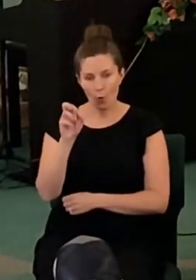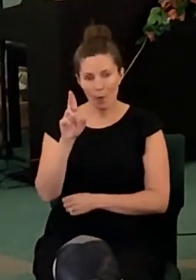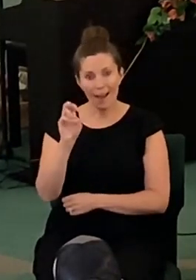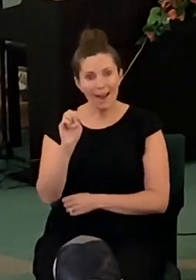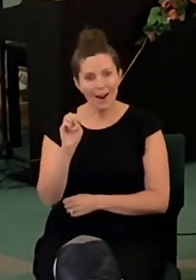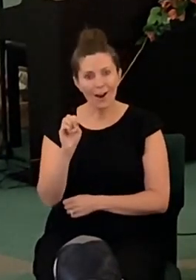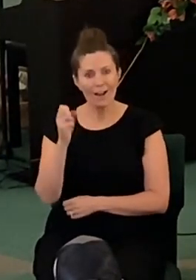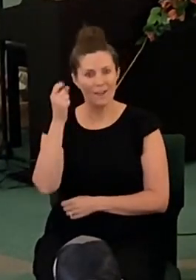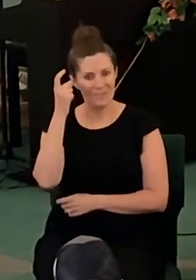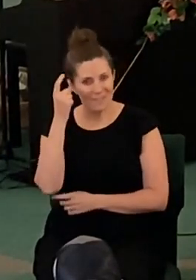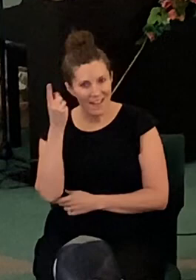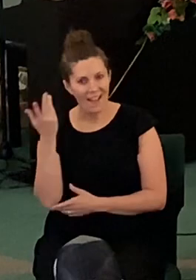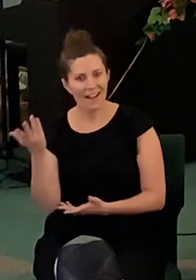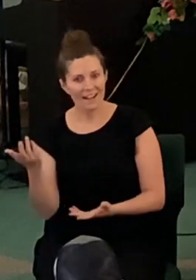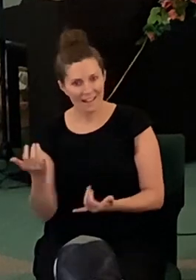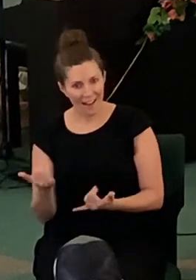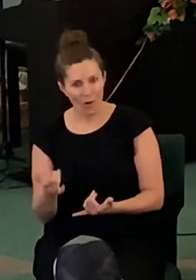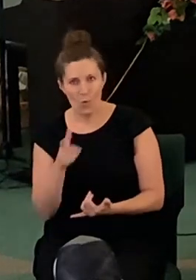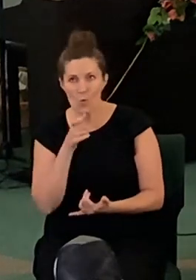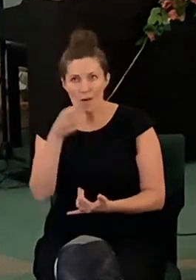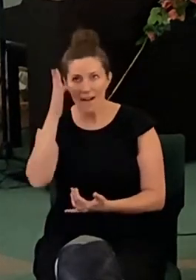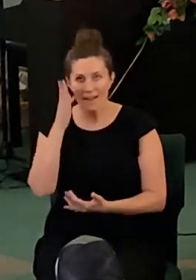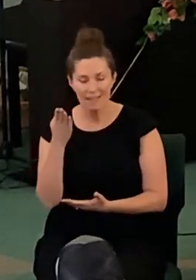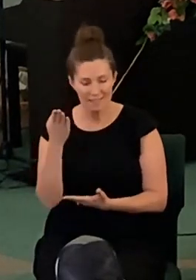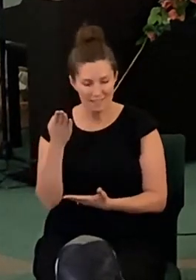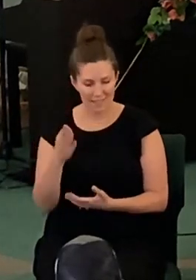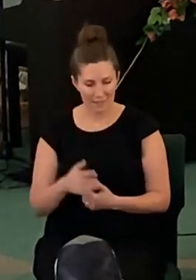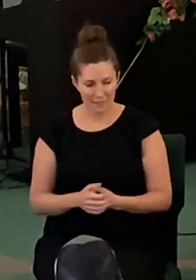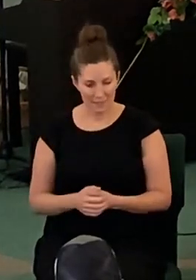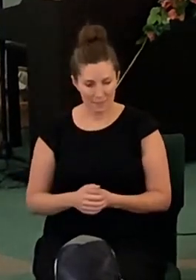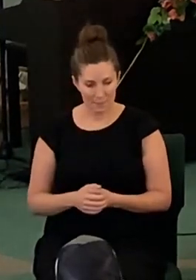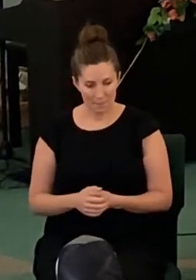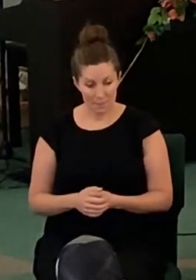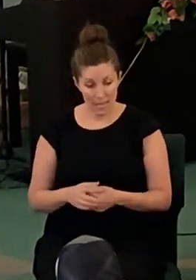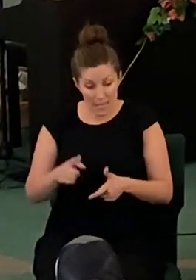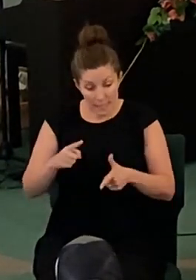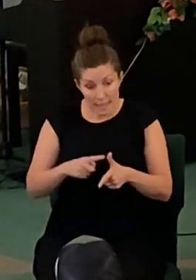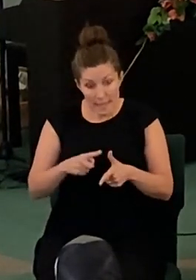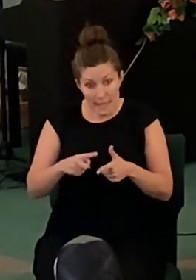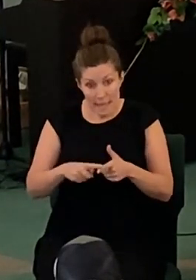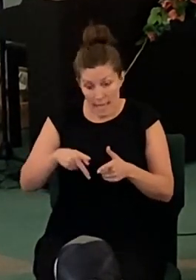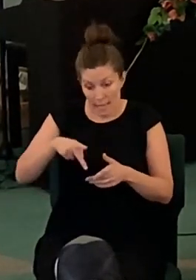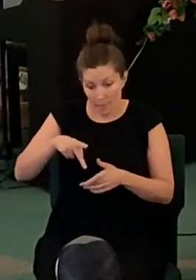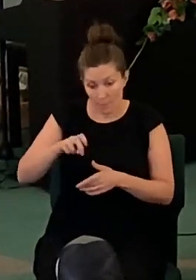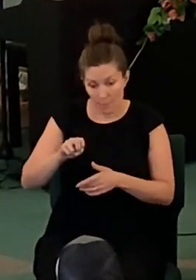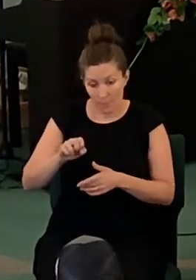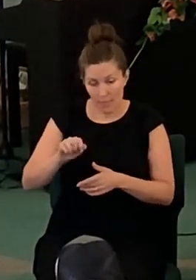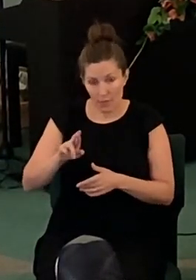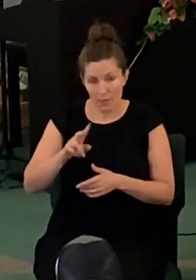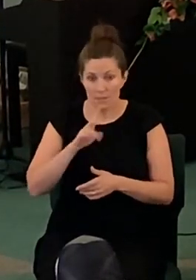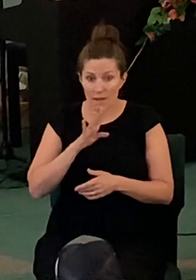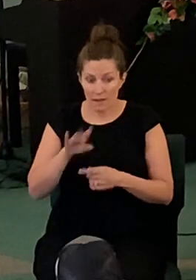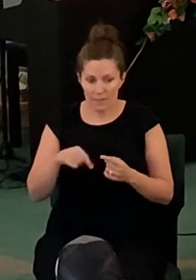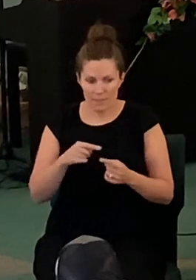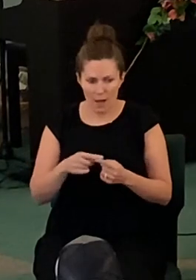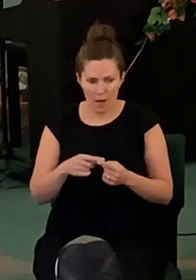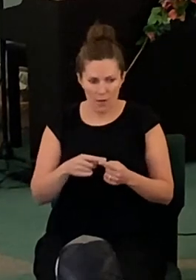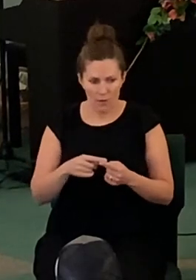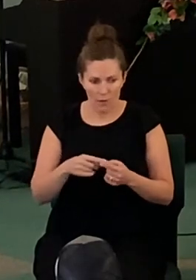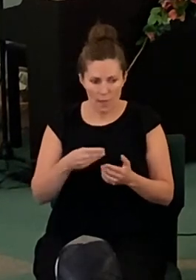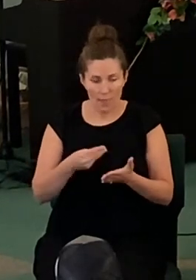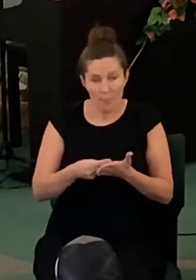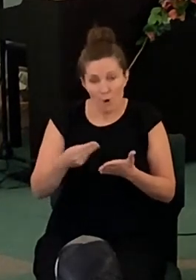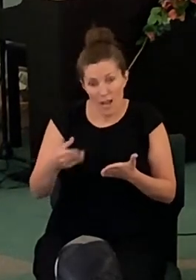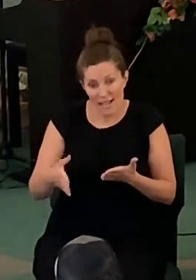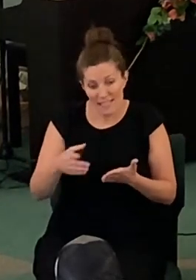So that's the reverence we should have in verse 17. And then Peter describes the ransom that was paid so that we could